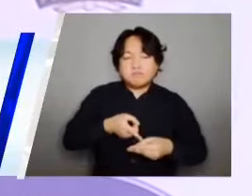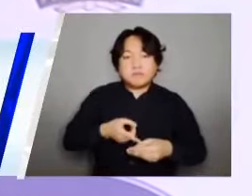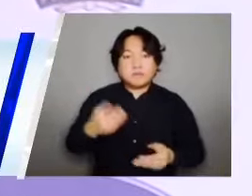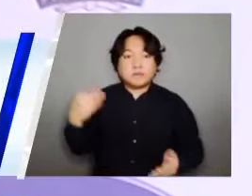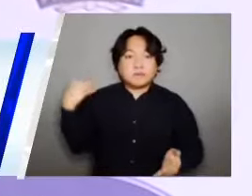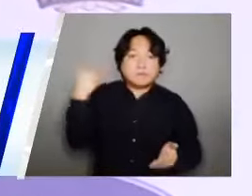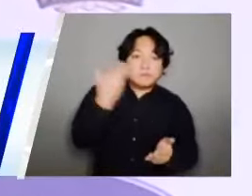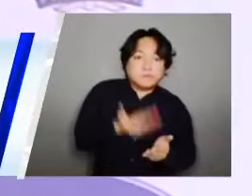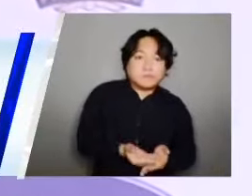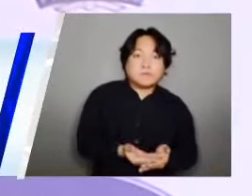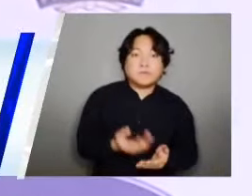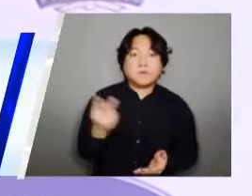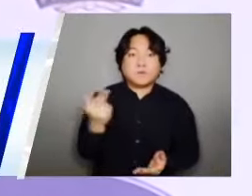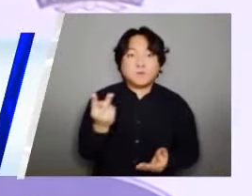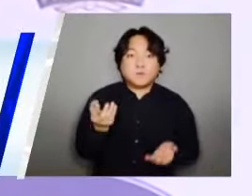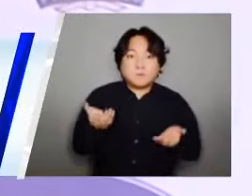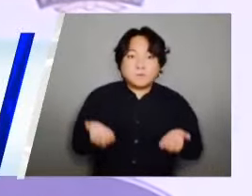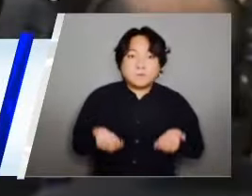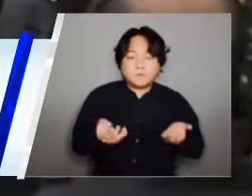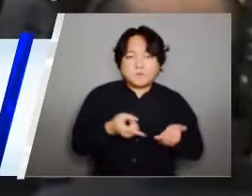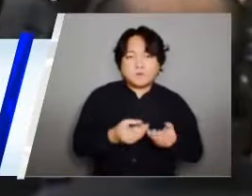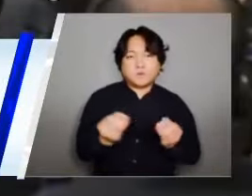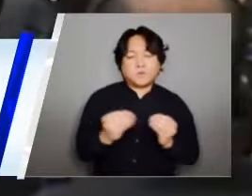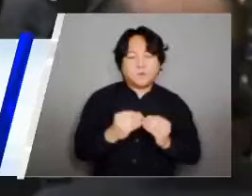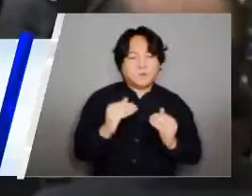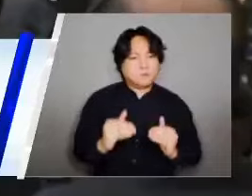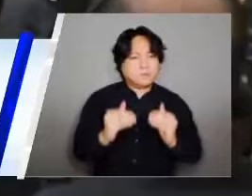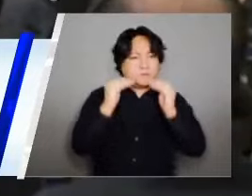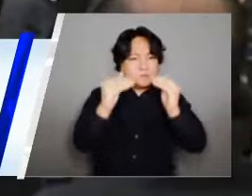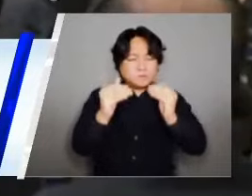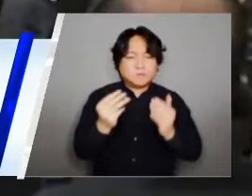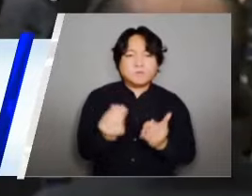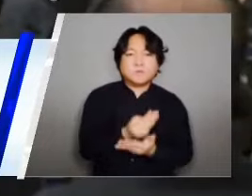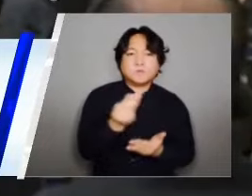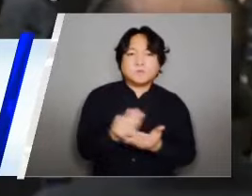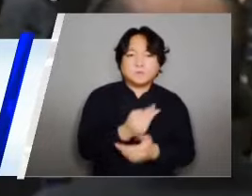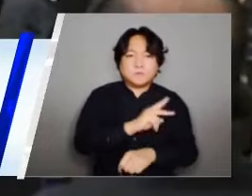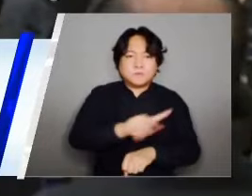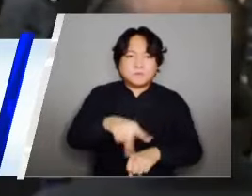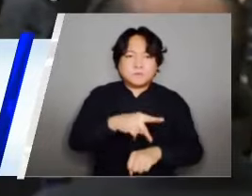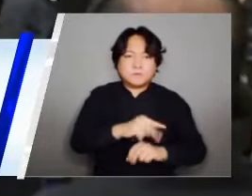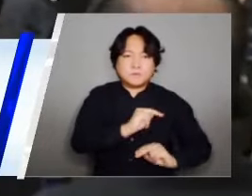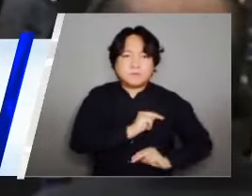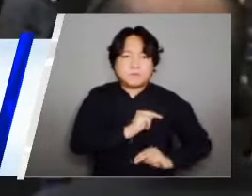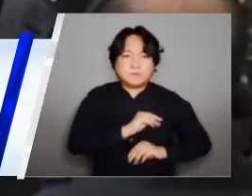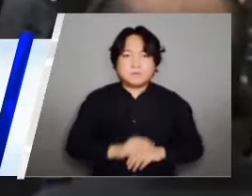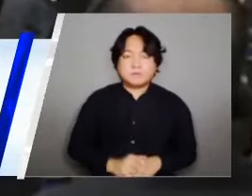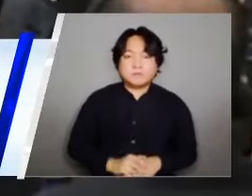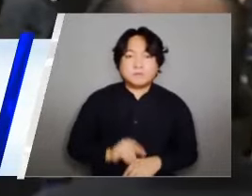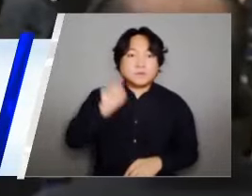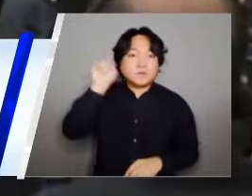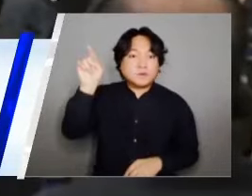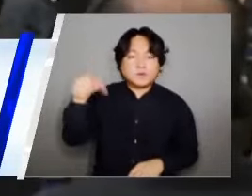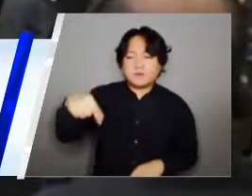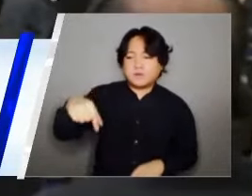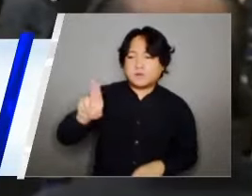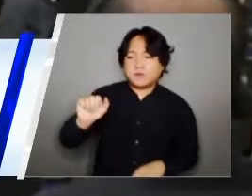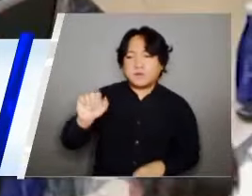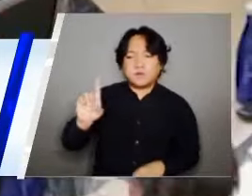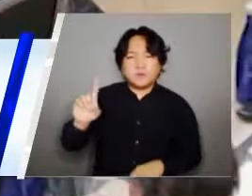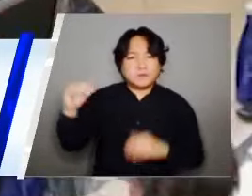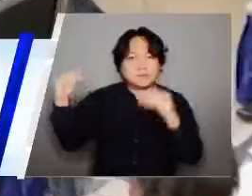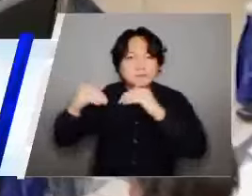the continued modernization of the Philippine Navy saad le meting sa America kasama ang mga leader ng Japan India at